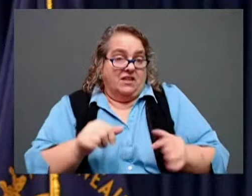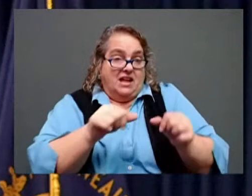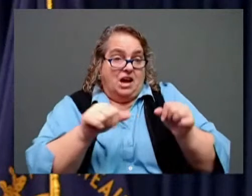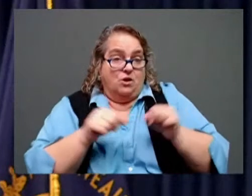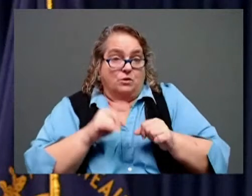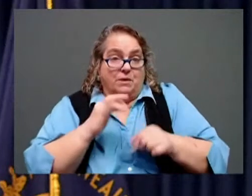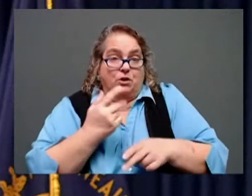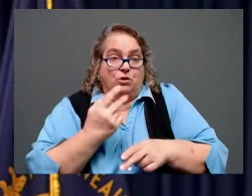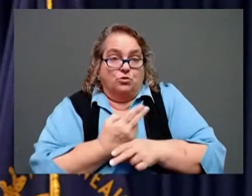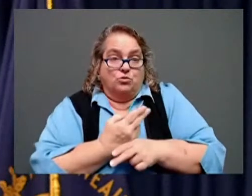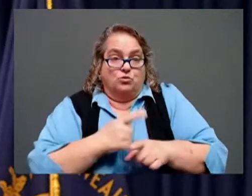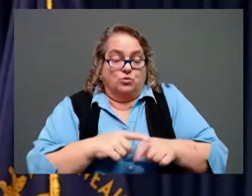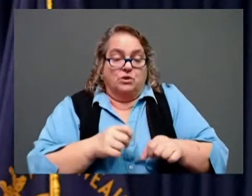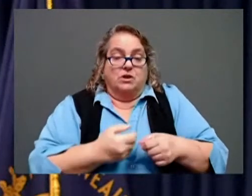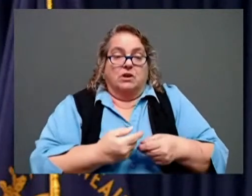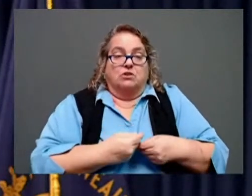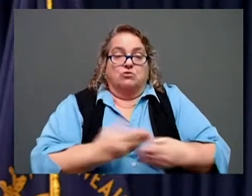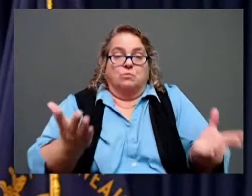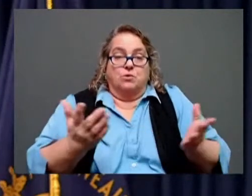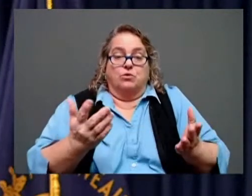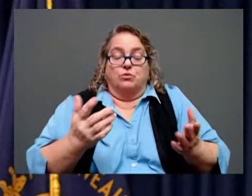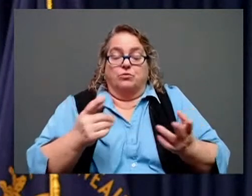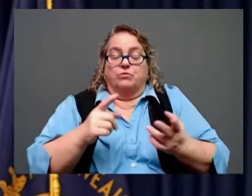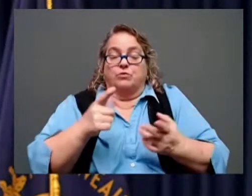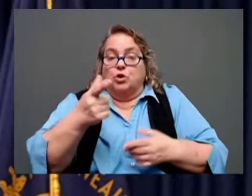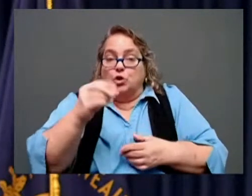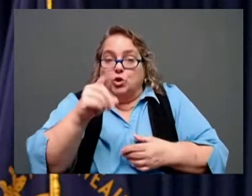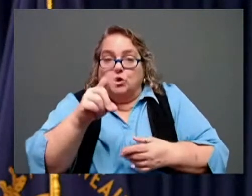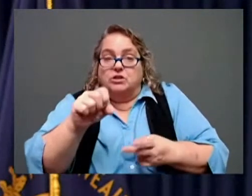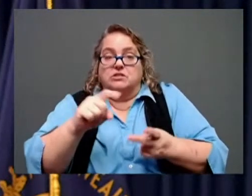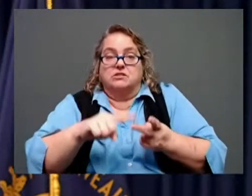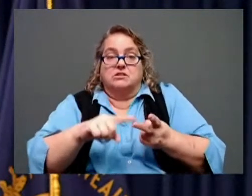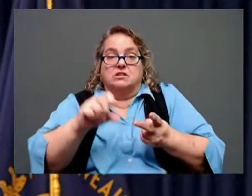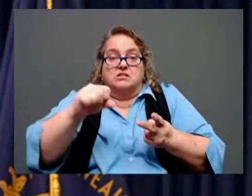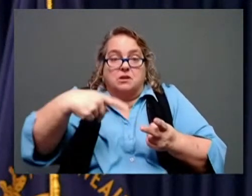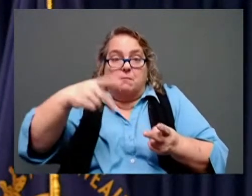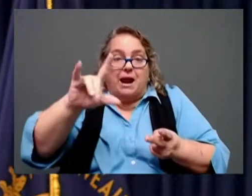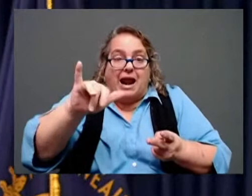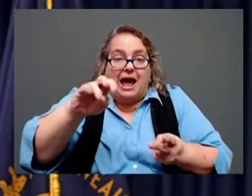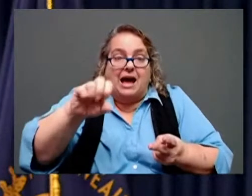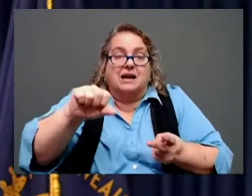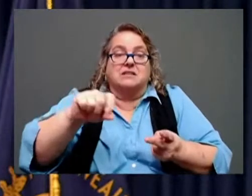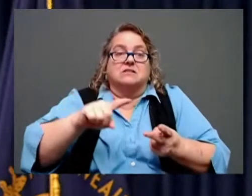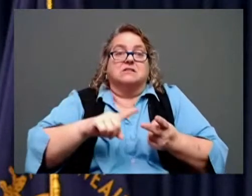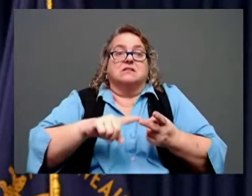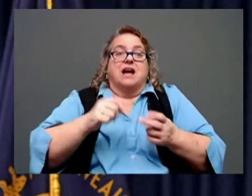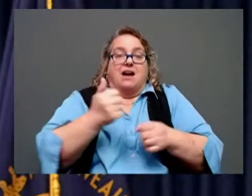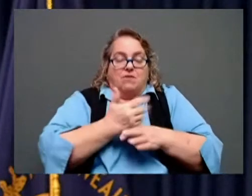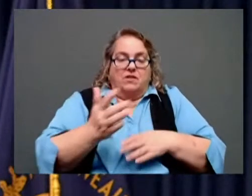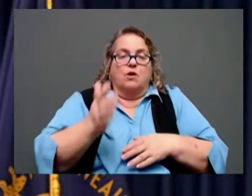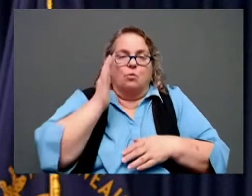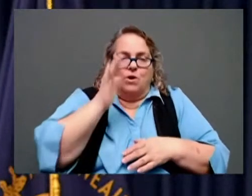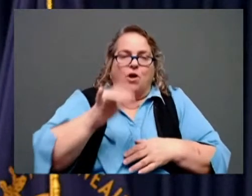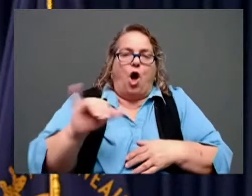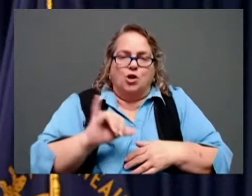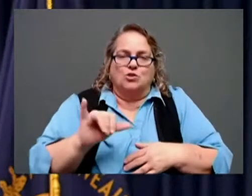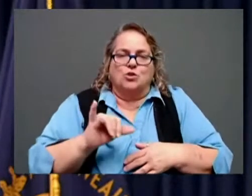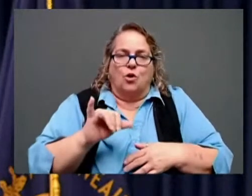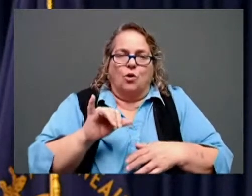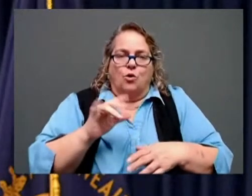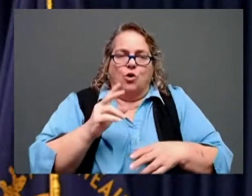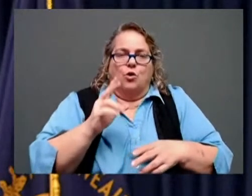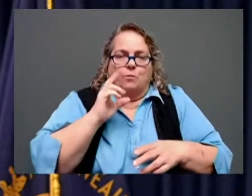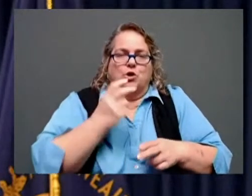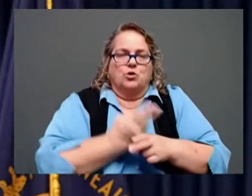distribute goods and or provide shelters, which I think all of our shelters now have power, will also be able to double for that.